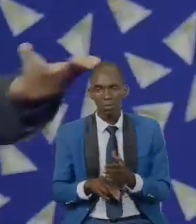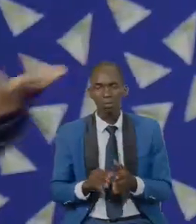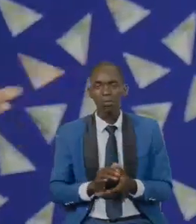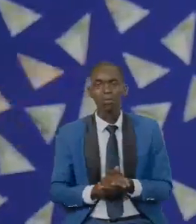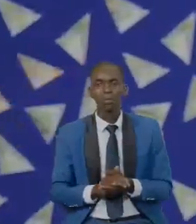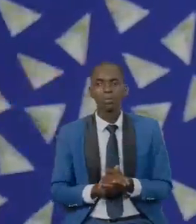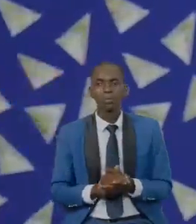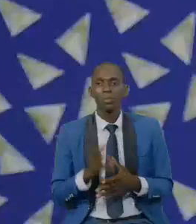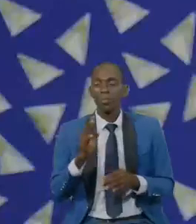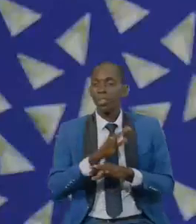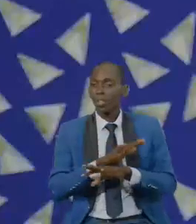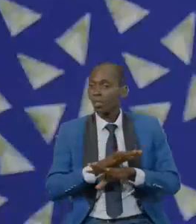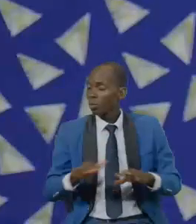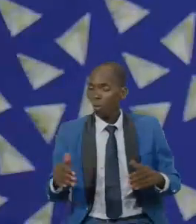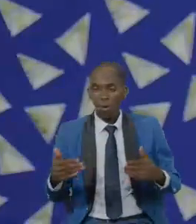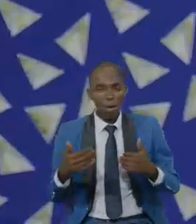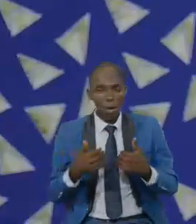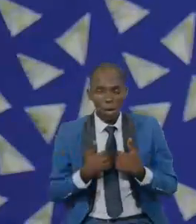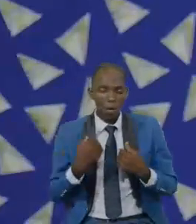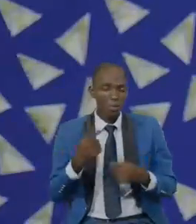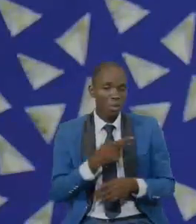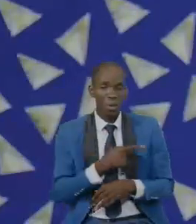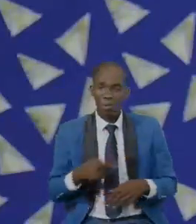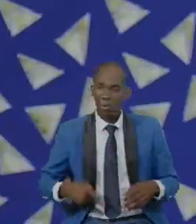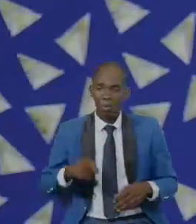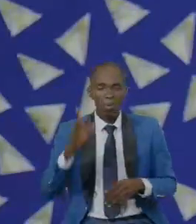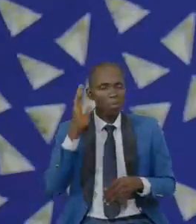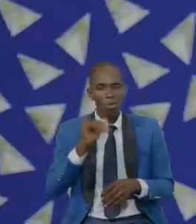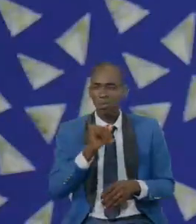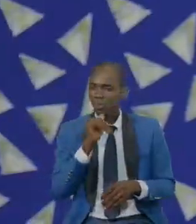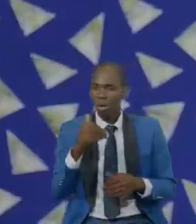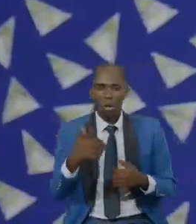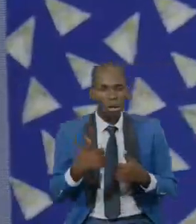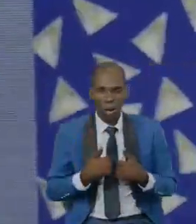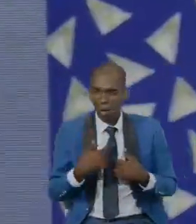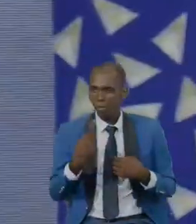If you don't have the Prince, you'll not have the salvation.